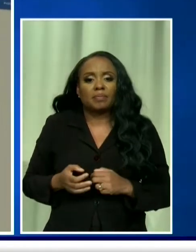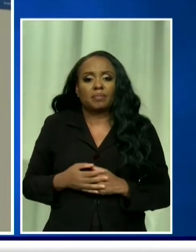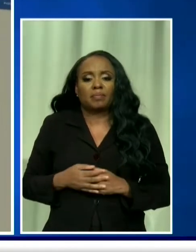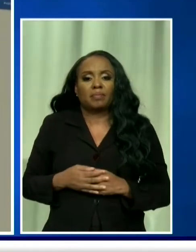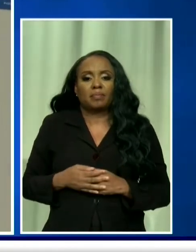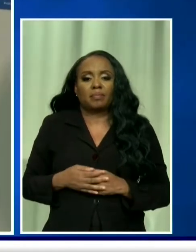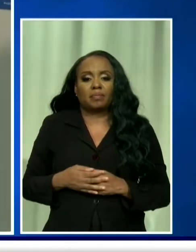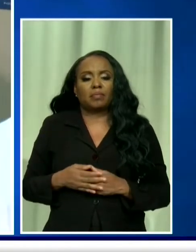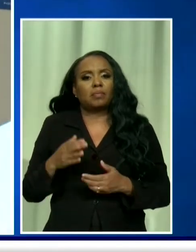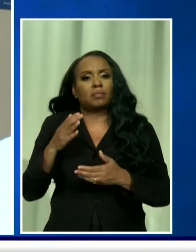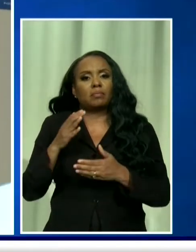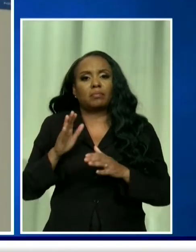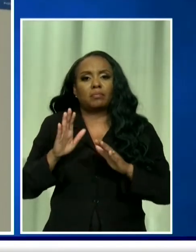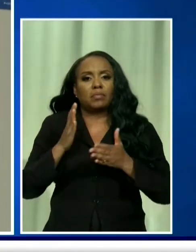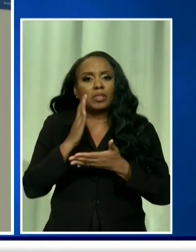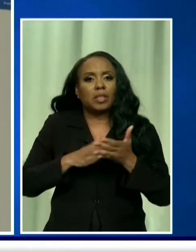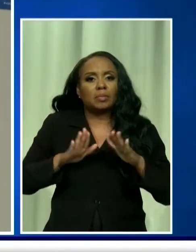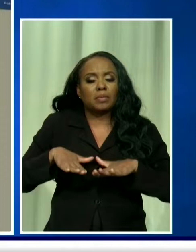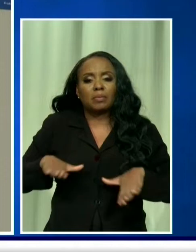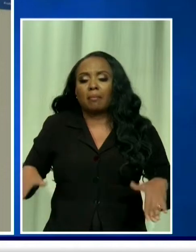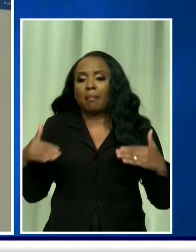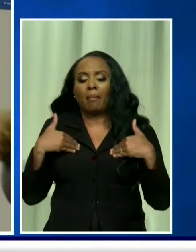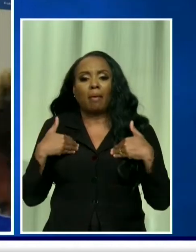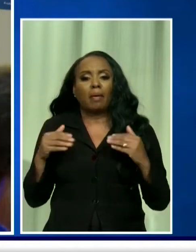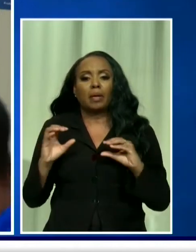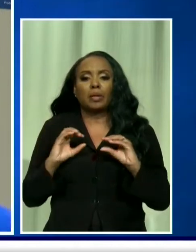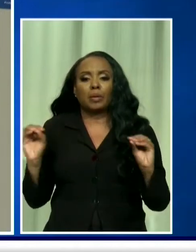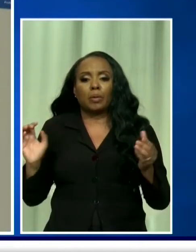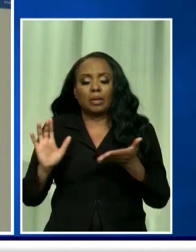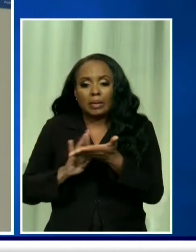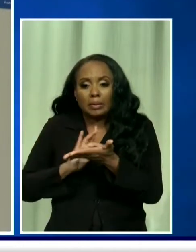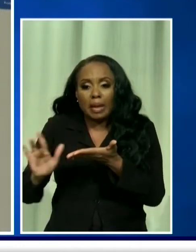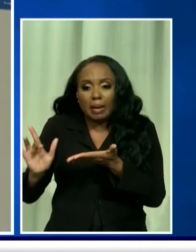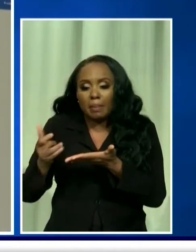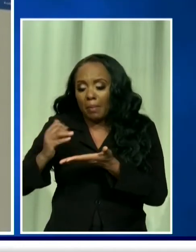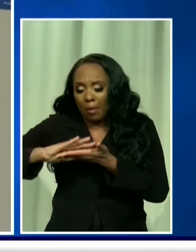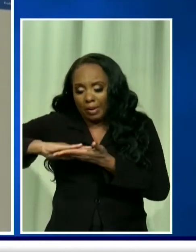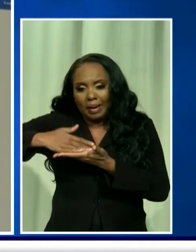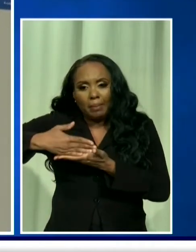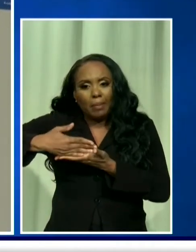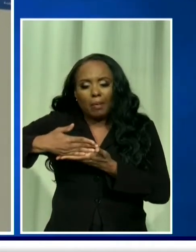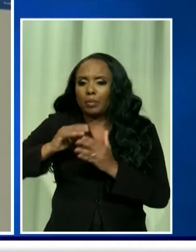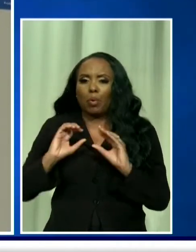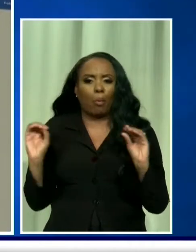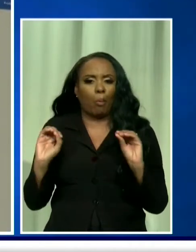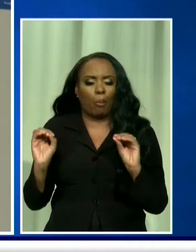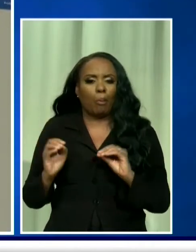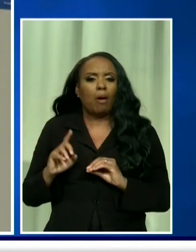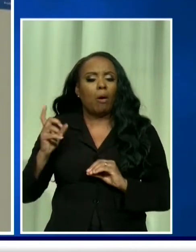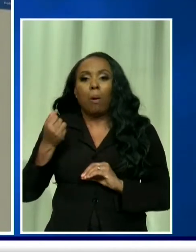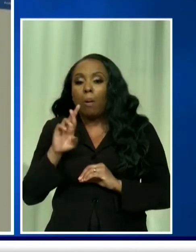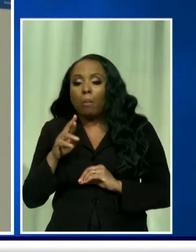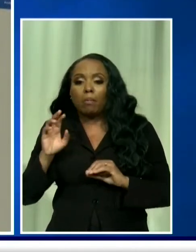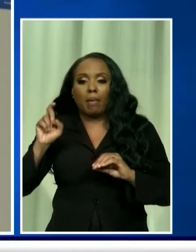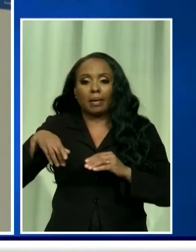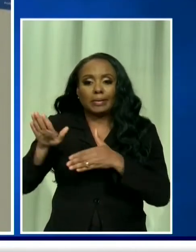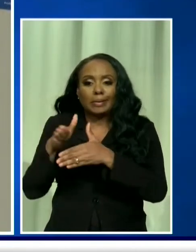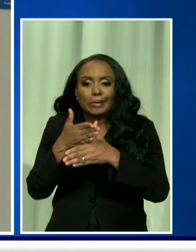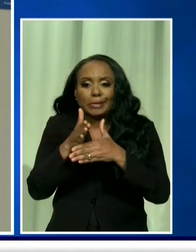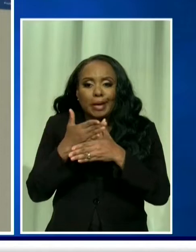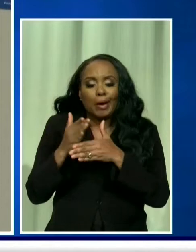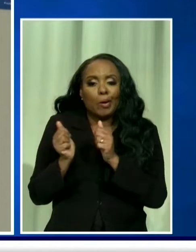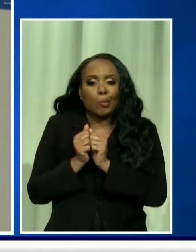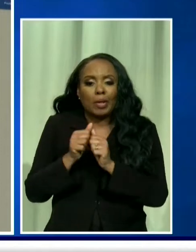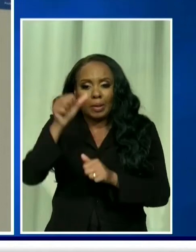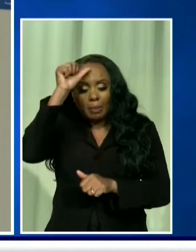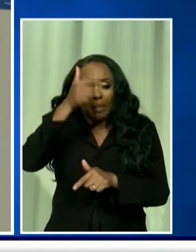children with no devices or having to share a device with siblings, children in homes with no internet connection